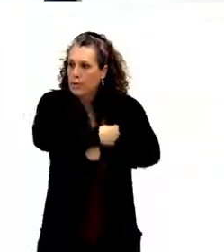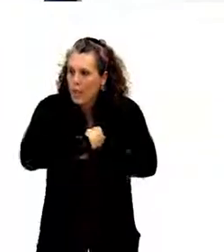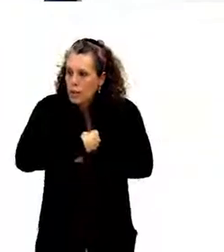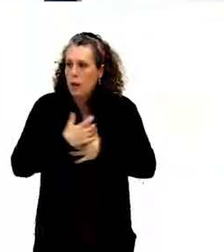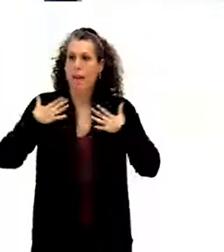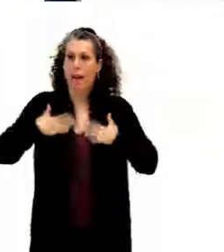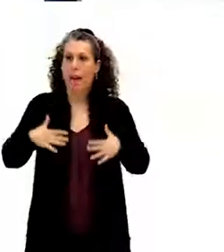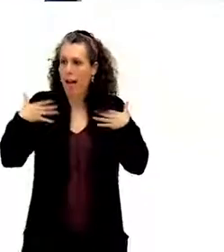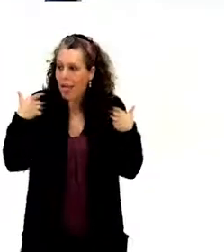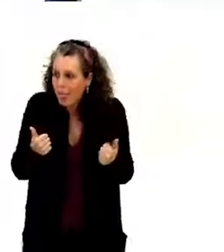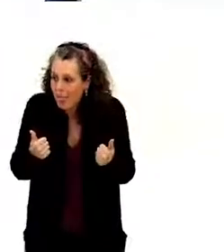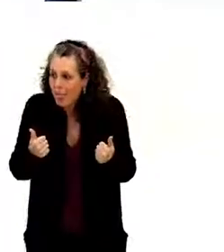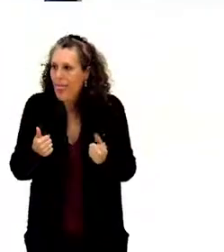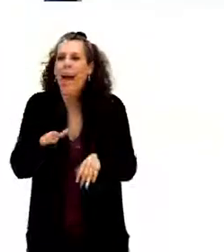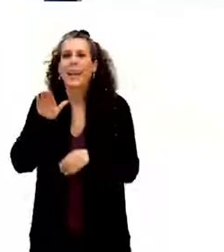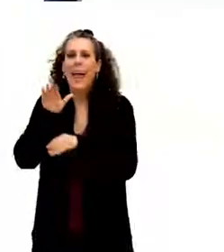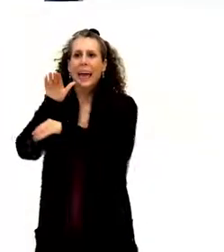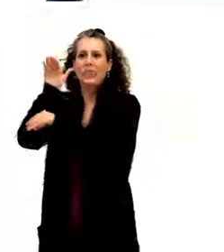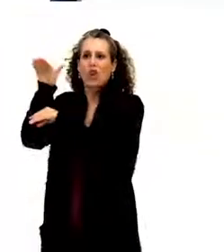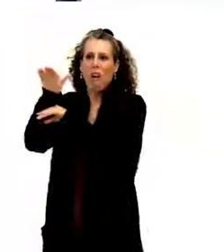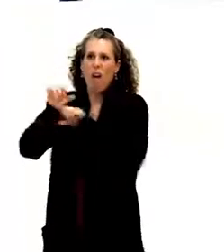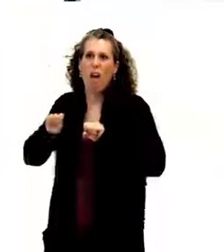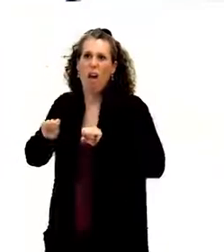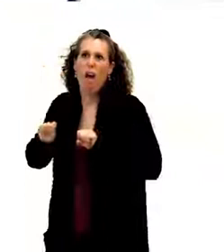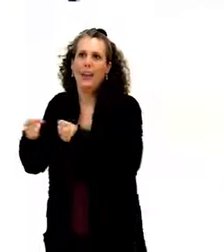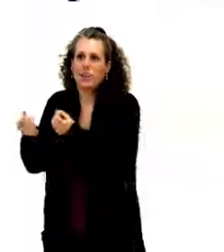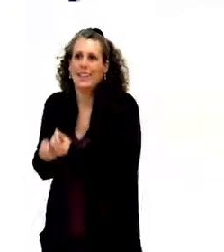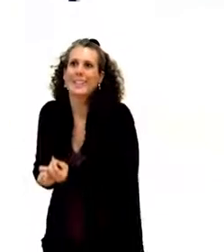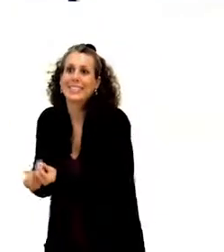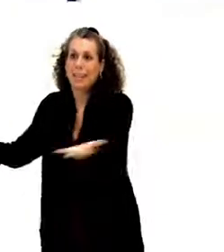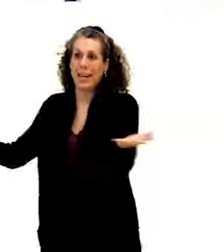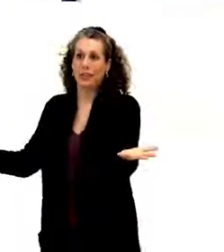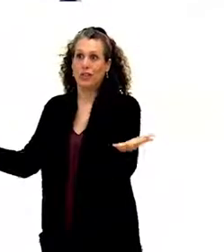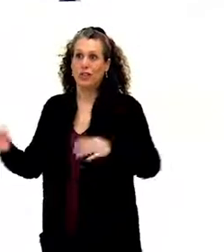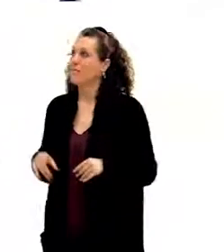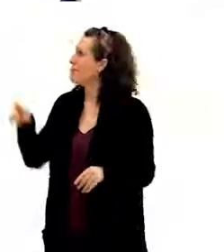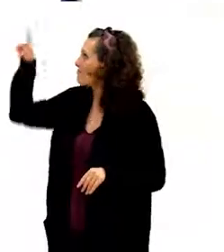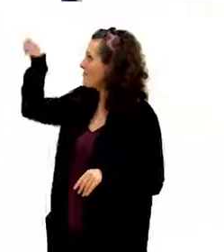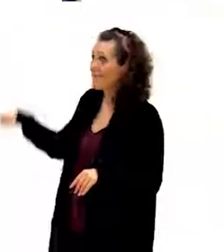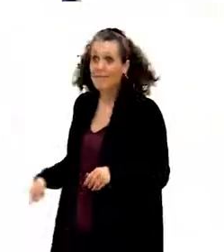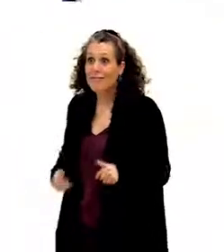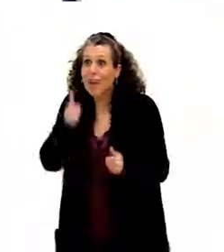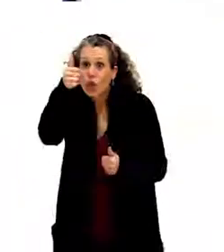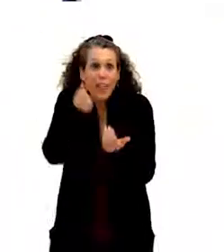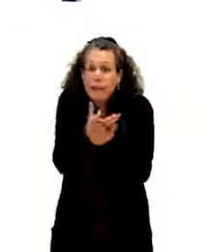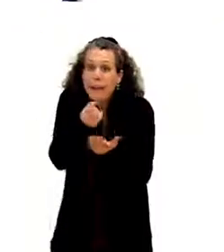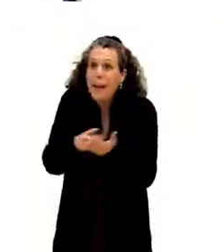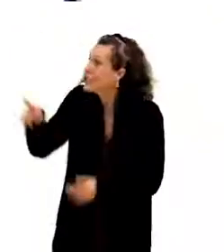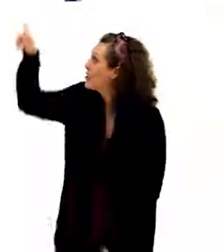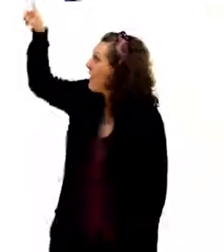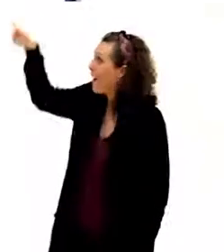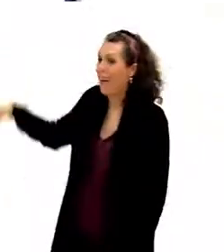health, and external action, dissemination. This is good news.